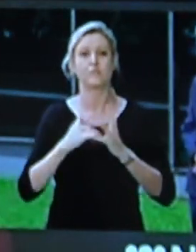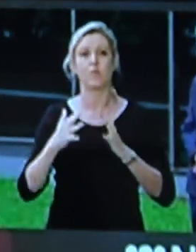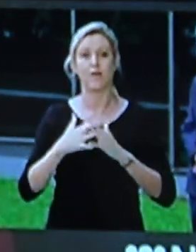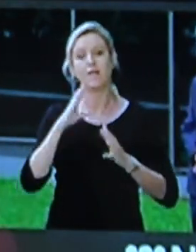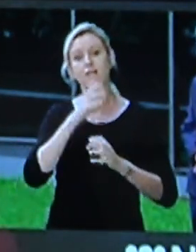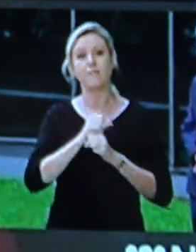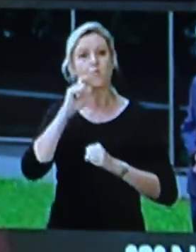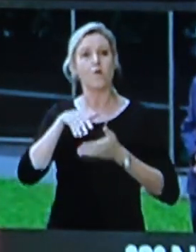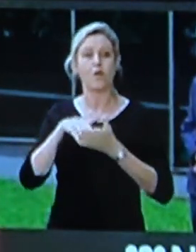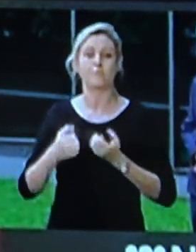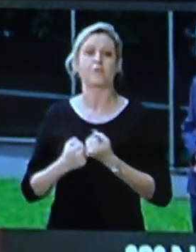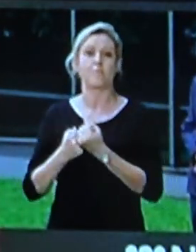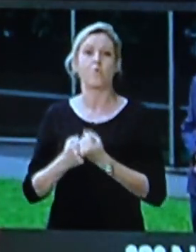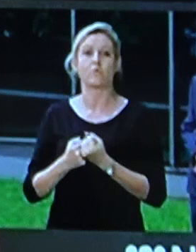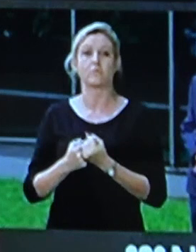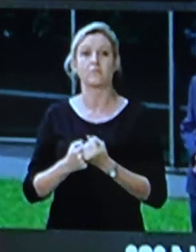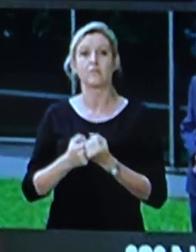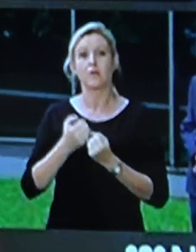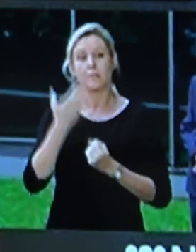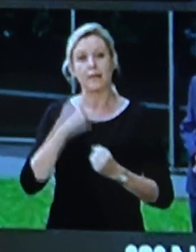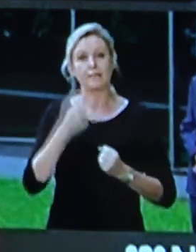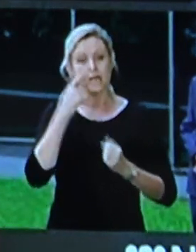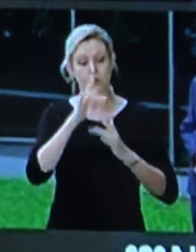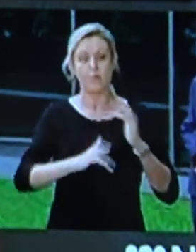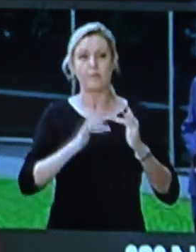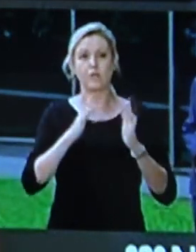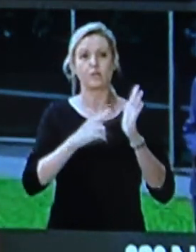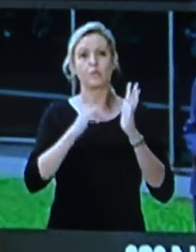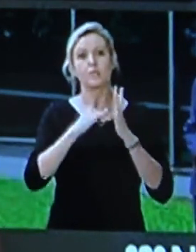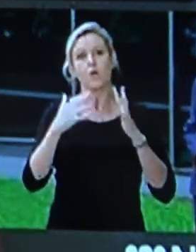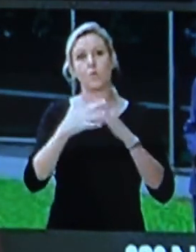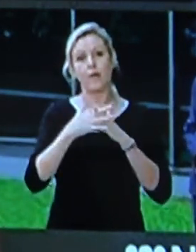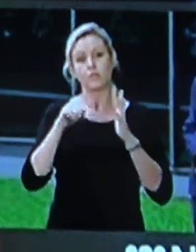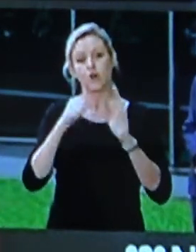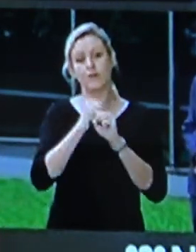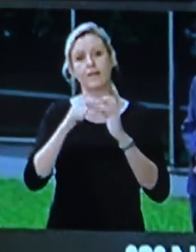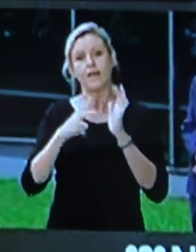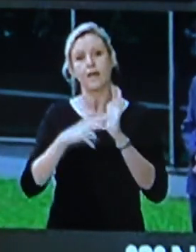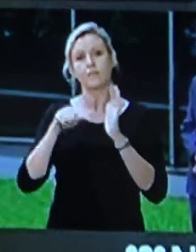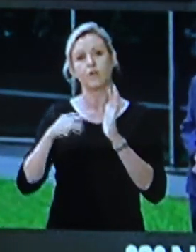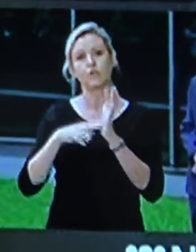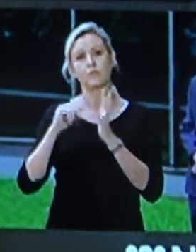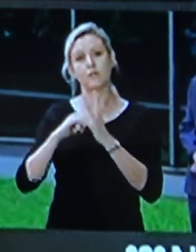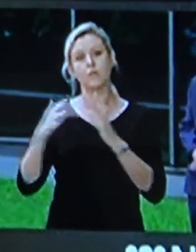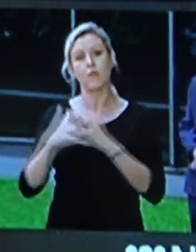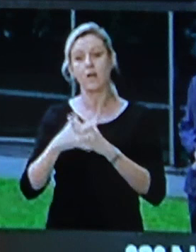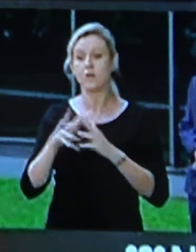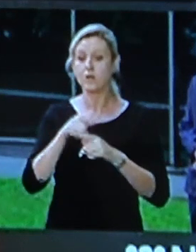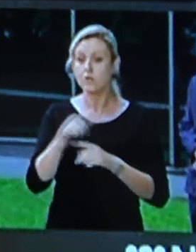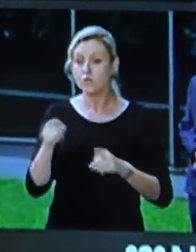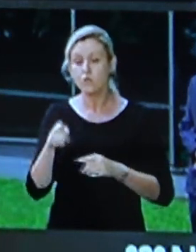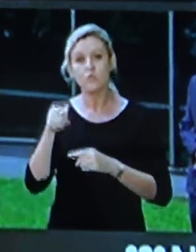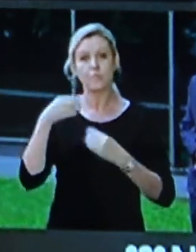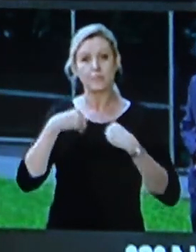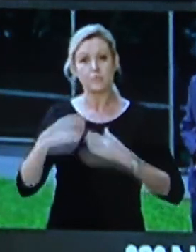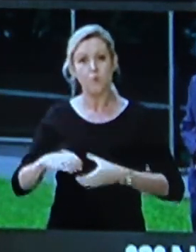that. So again, if you go to newsouthwales.gov.au, you're a business person or a manufacturer or someone who has some intelligence on what we might be